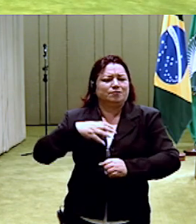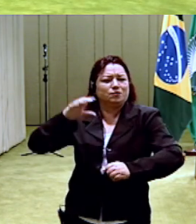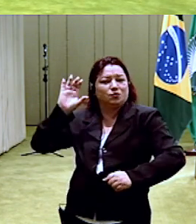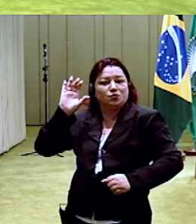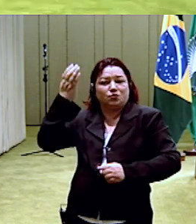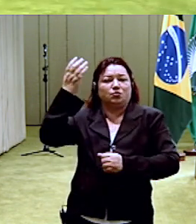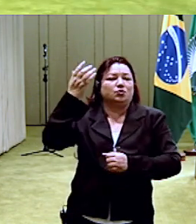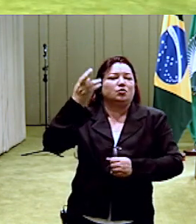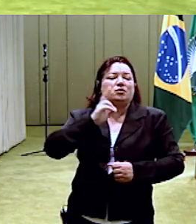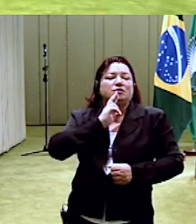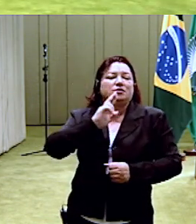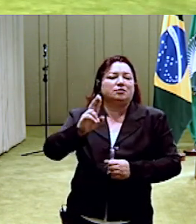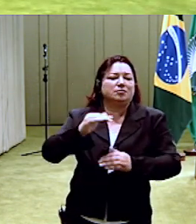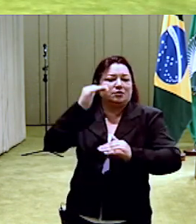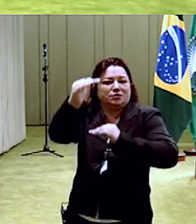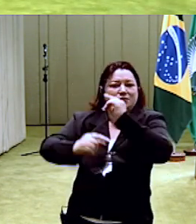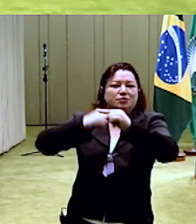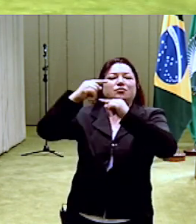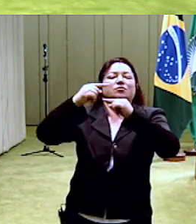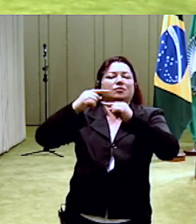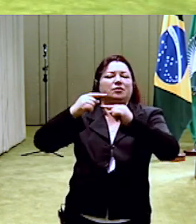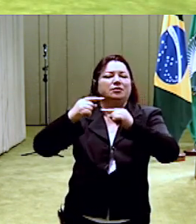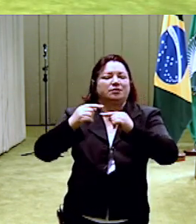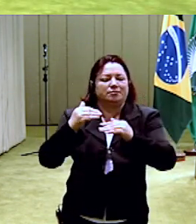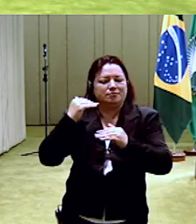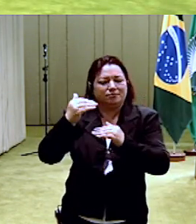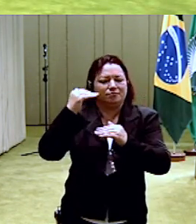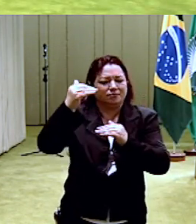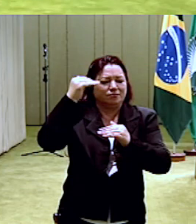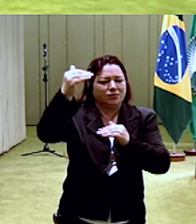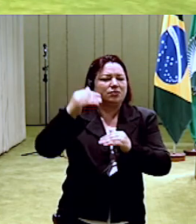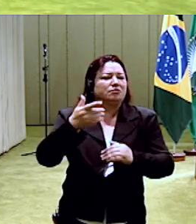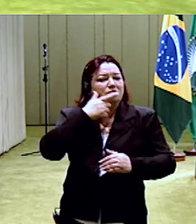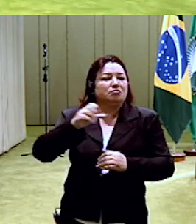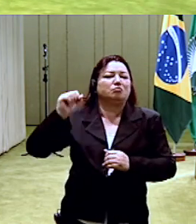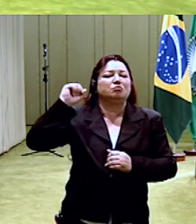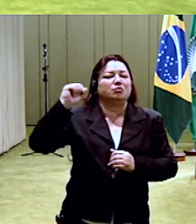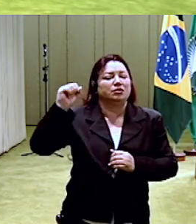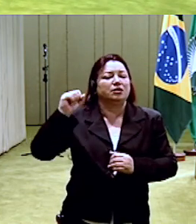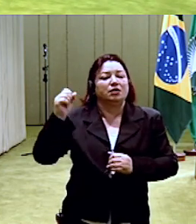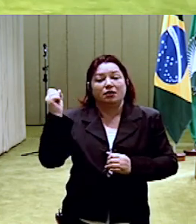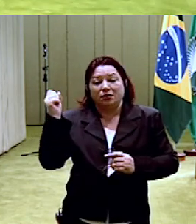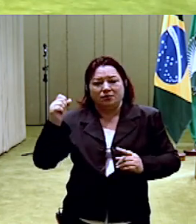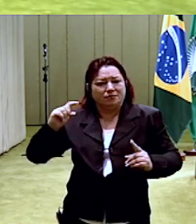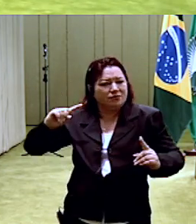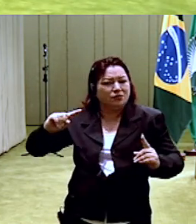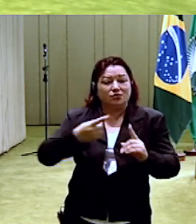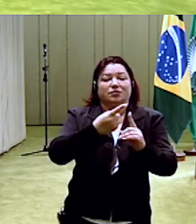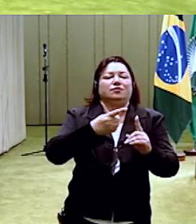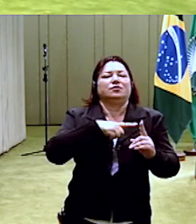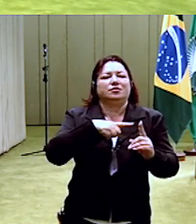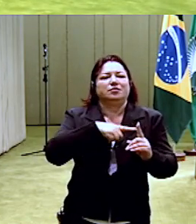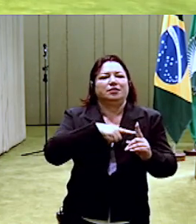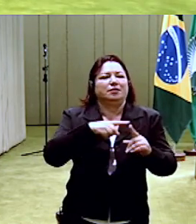can break those challenges and go ahead and make a success. So having challenges is part of the business, and